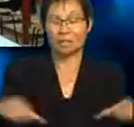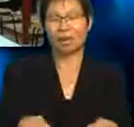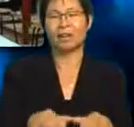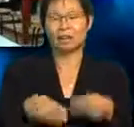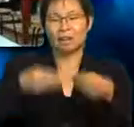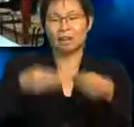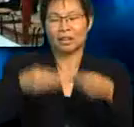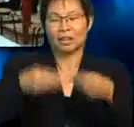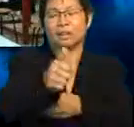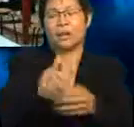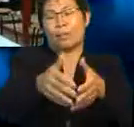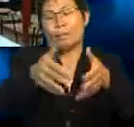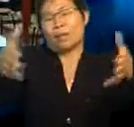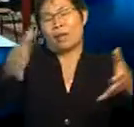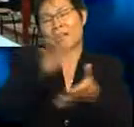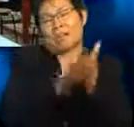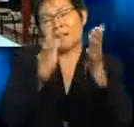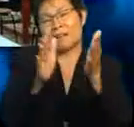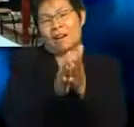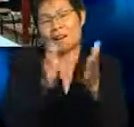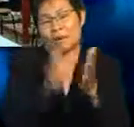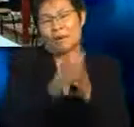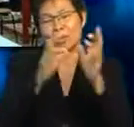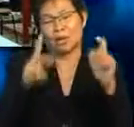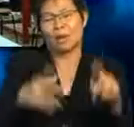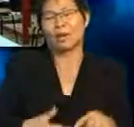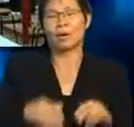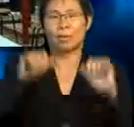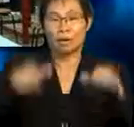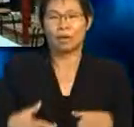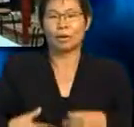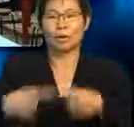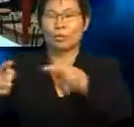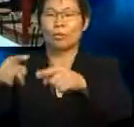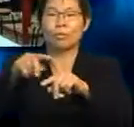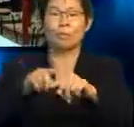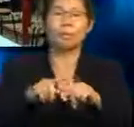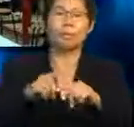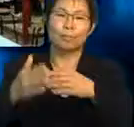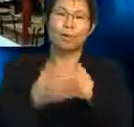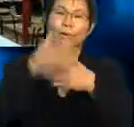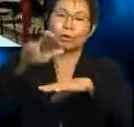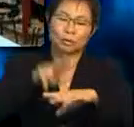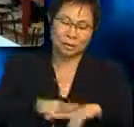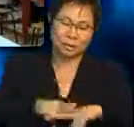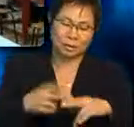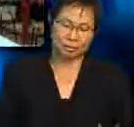Well done. Give yourselves a big clap. Okay, you may go back to your seats